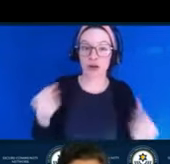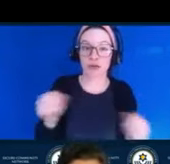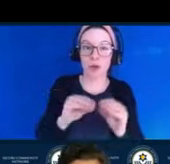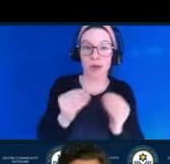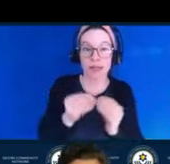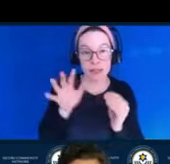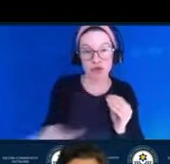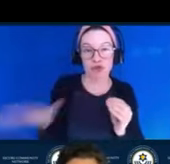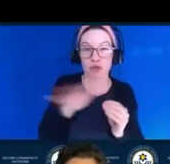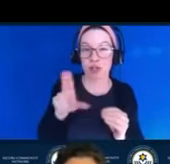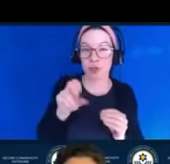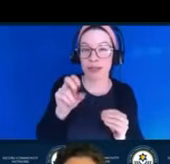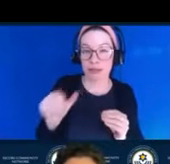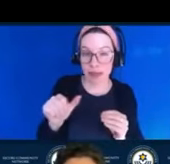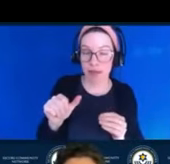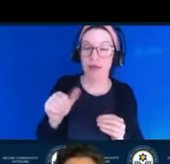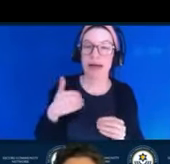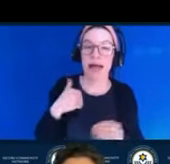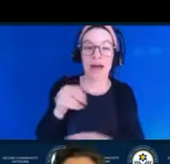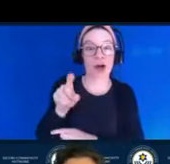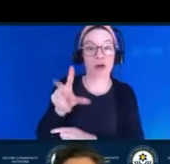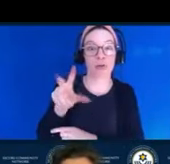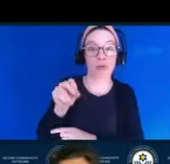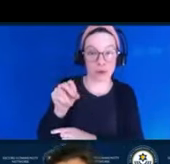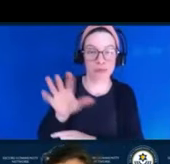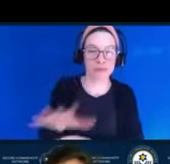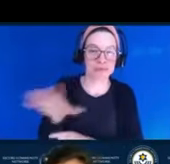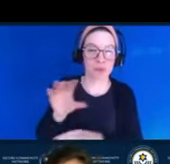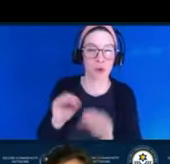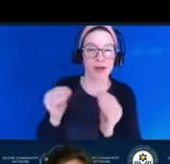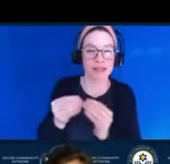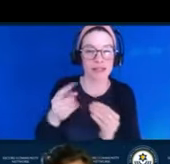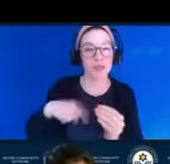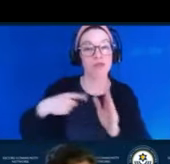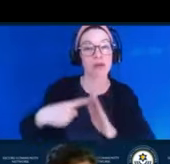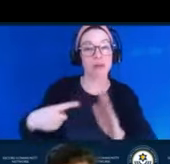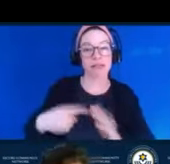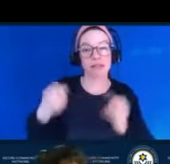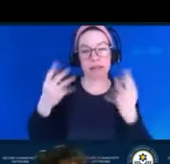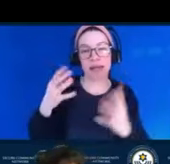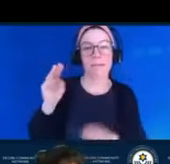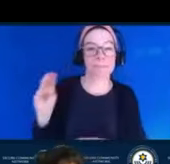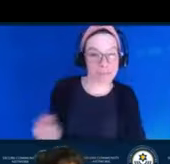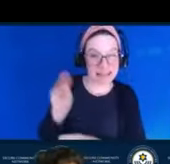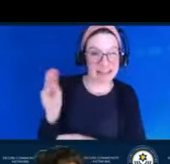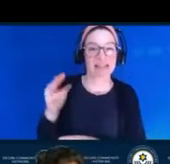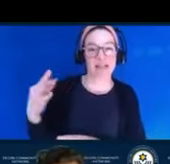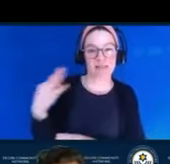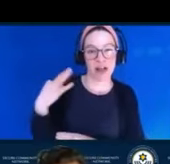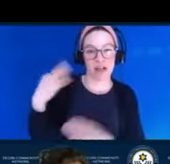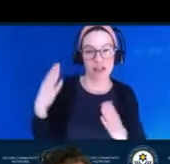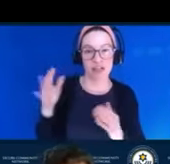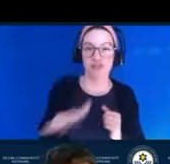We're comprised of about 130 organizations and represent millions of volunteers across the United